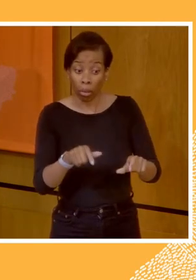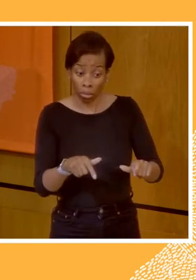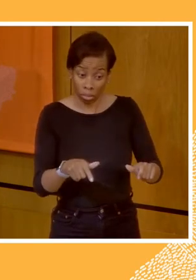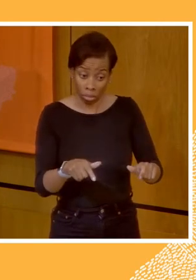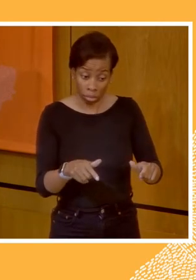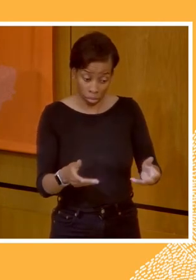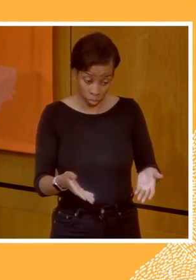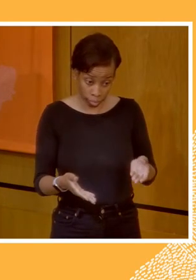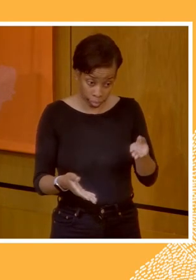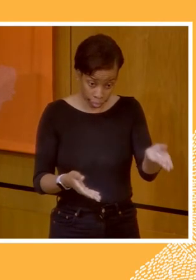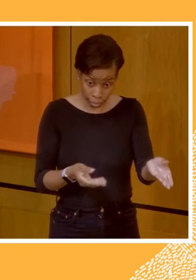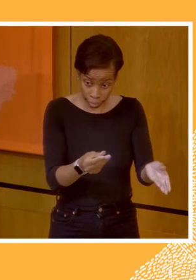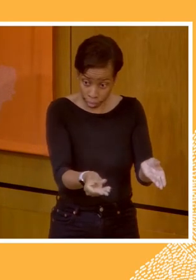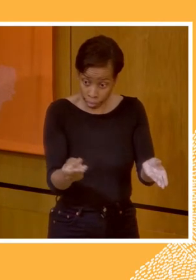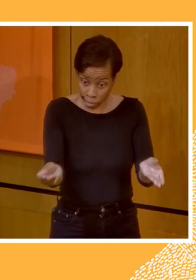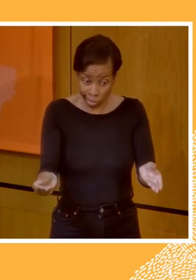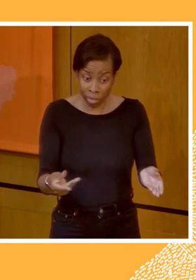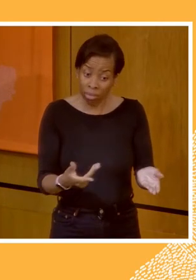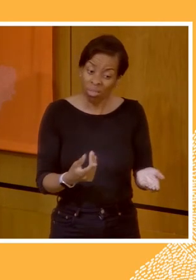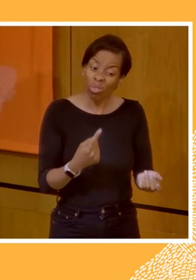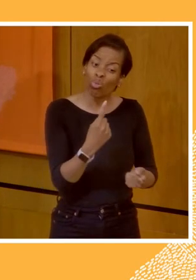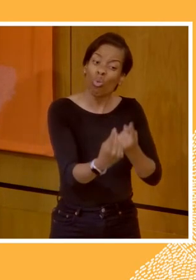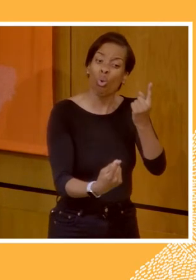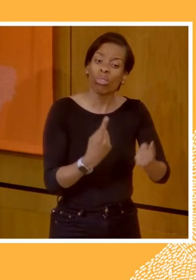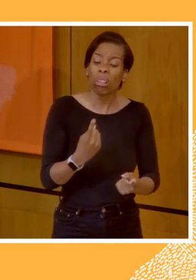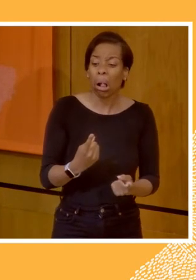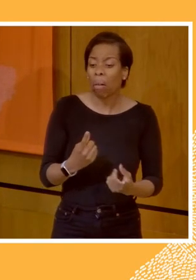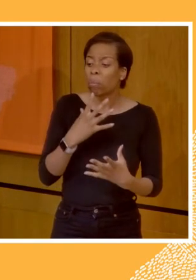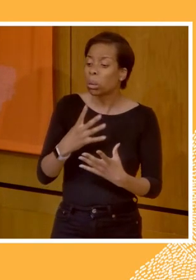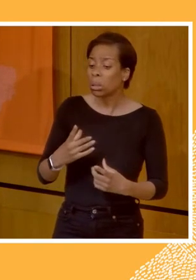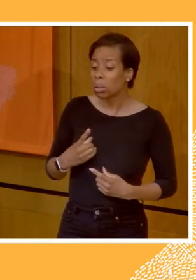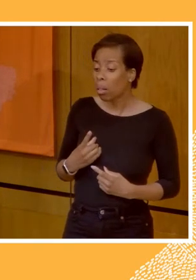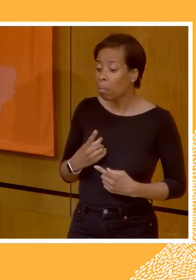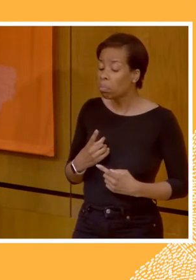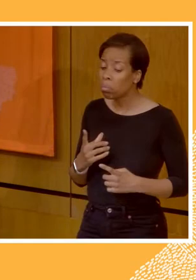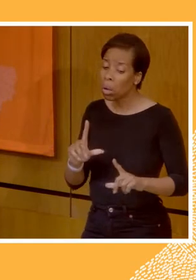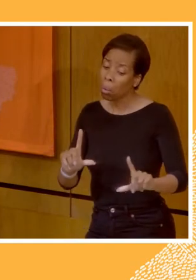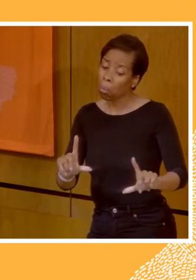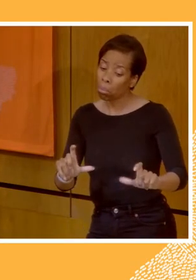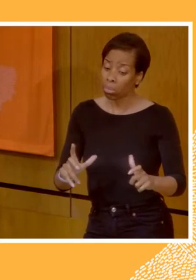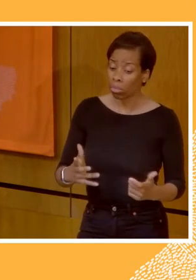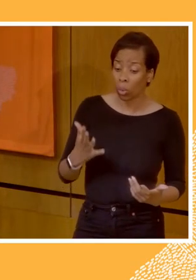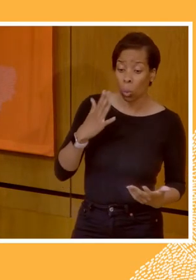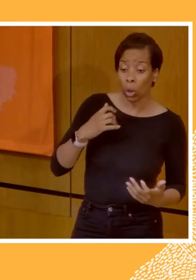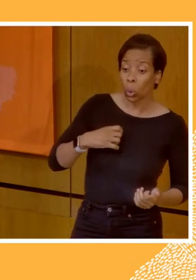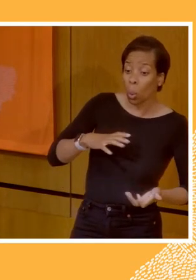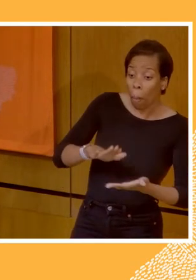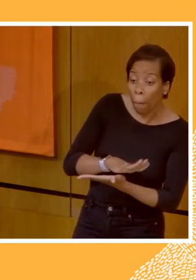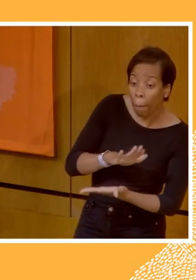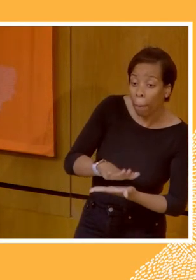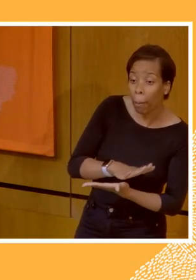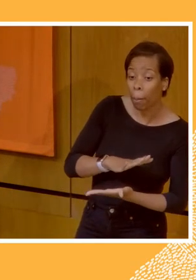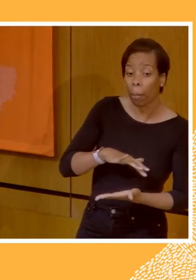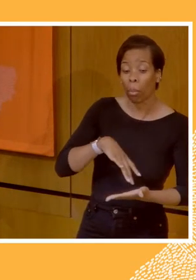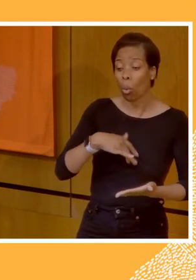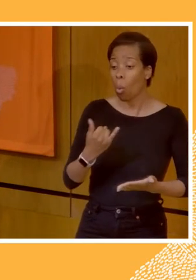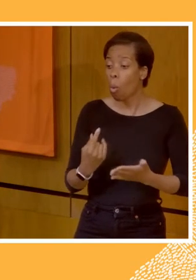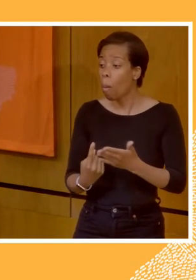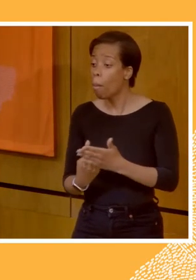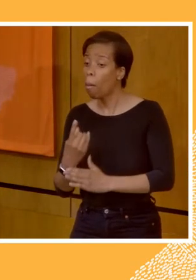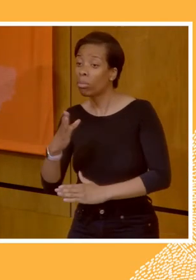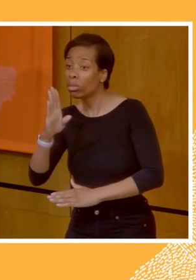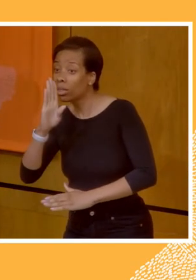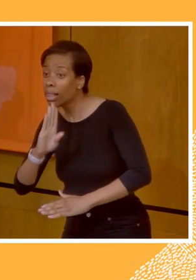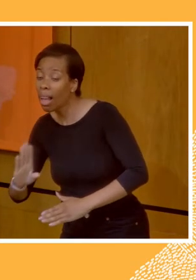of your own, anything you feel like. When you're happy or when you go in moments of